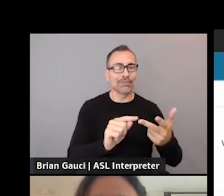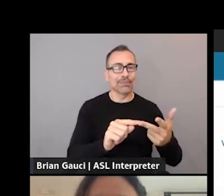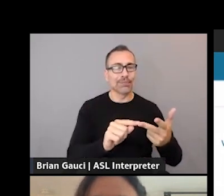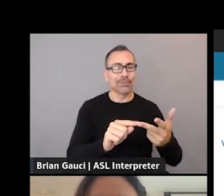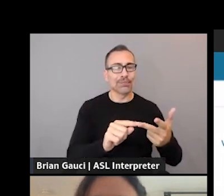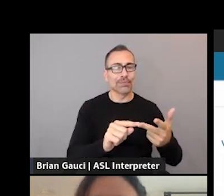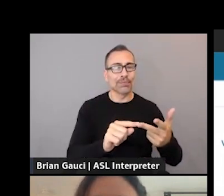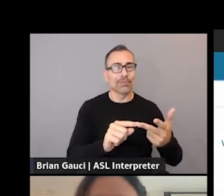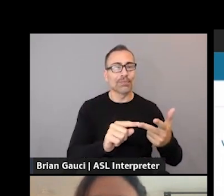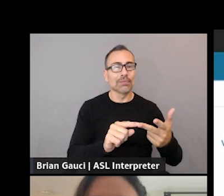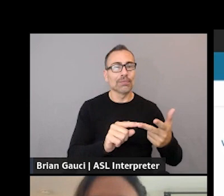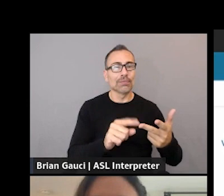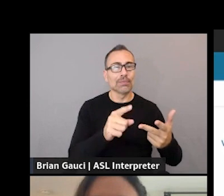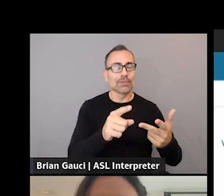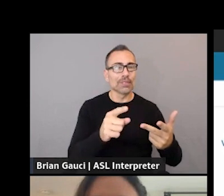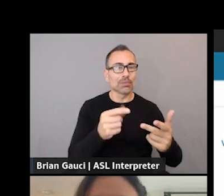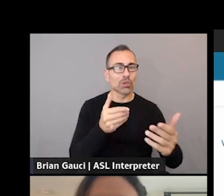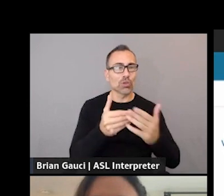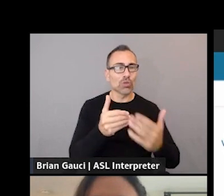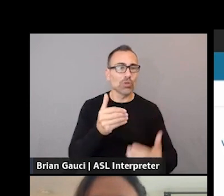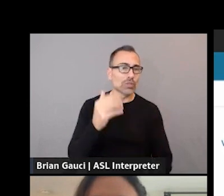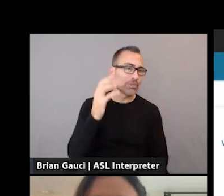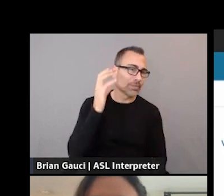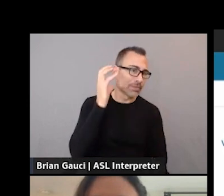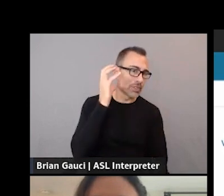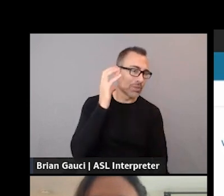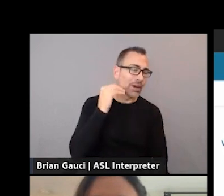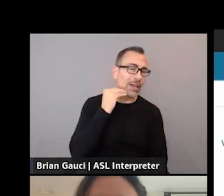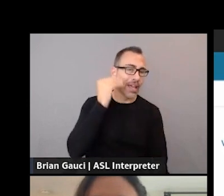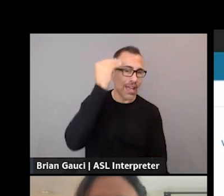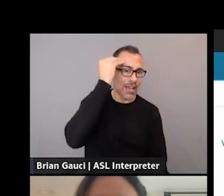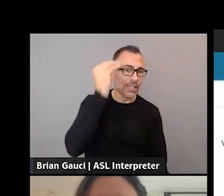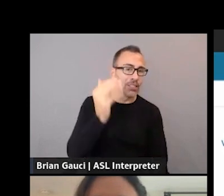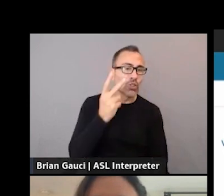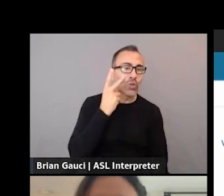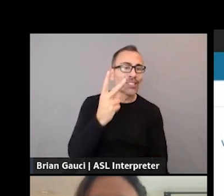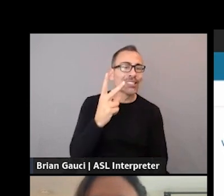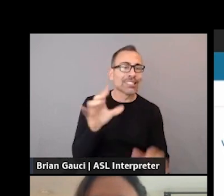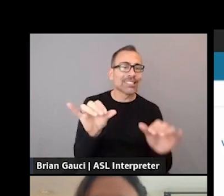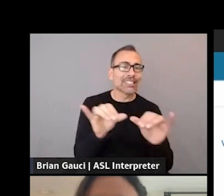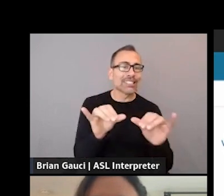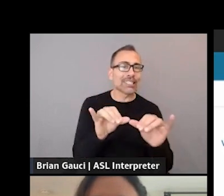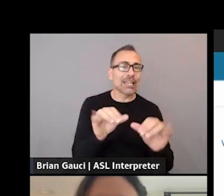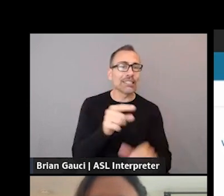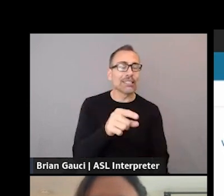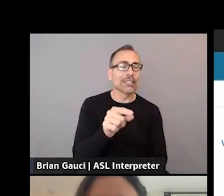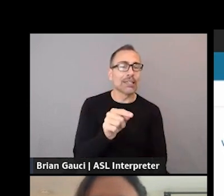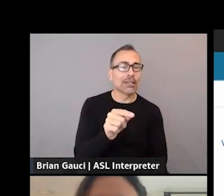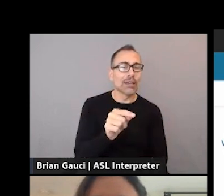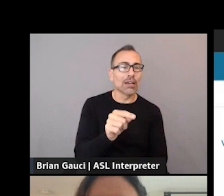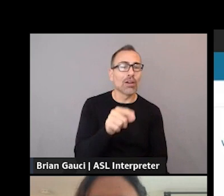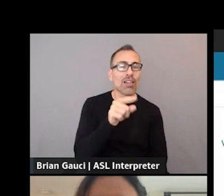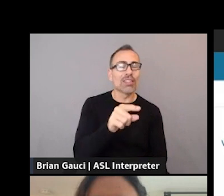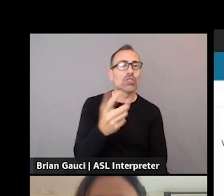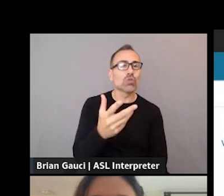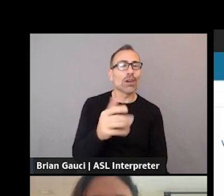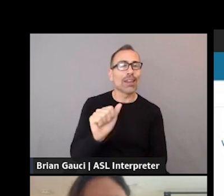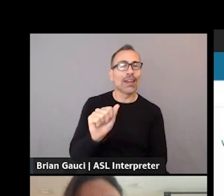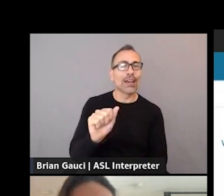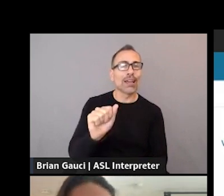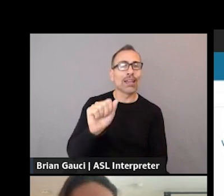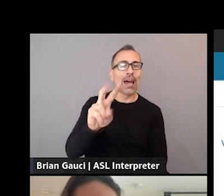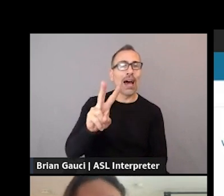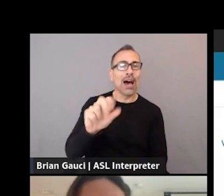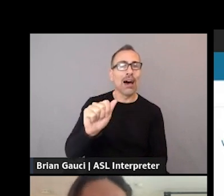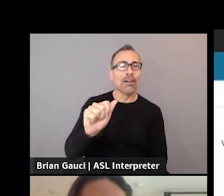I'll just put this by my head so you can get a sense of like what the size of these are. This is an avocado. They